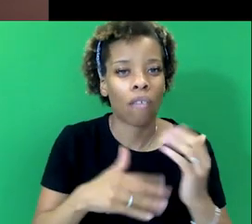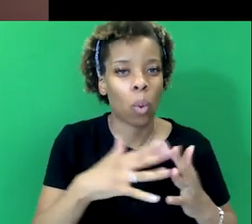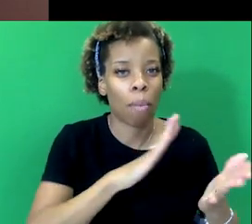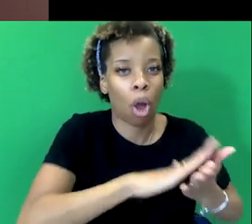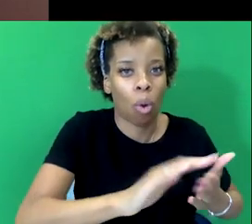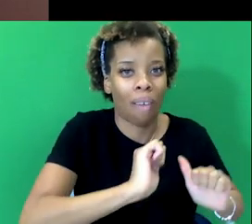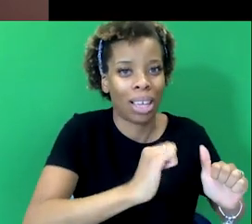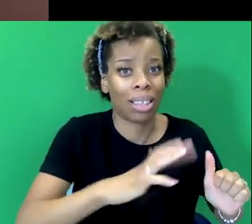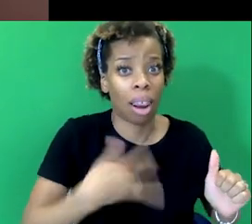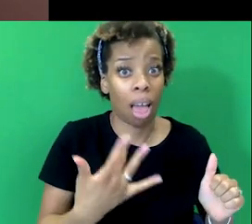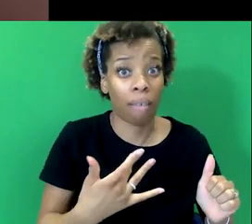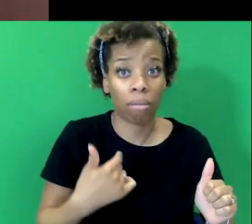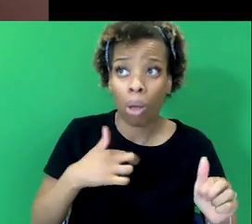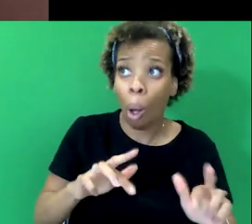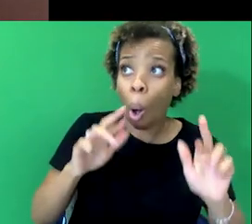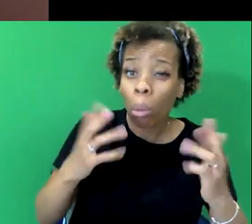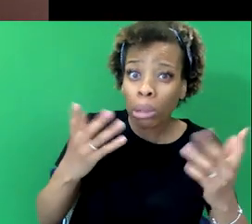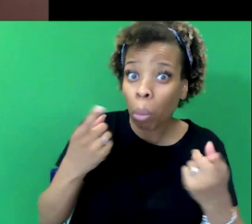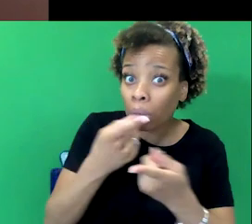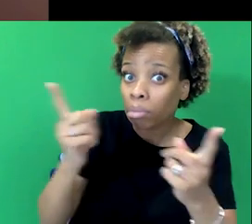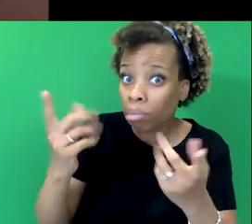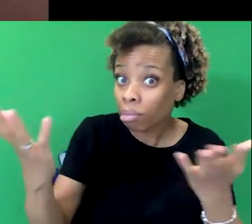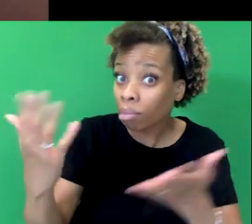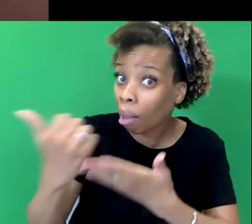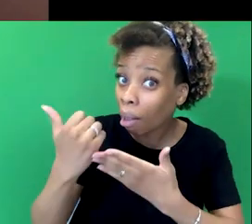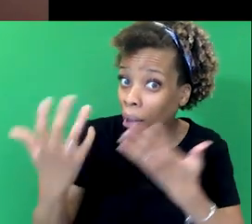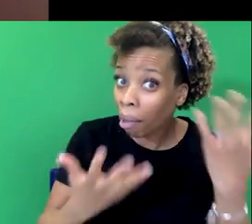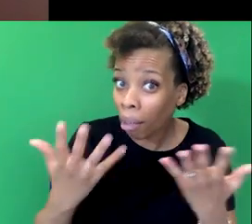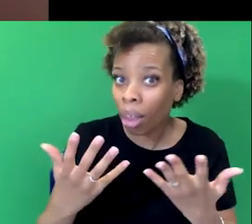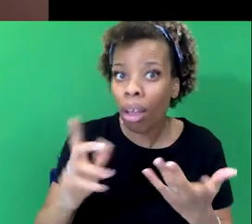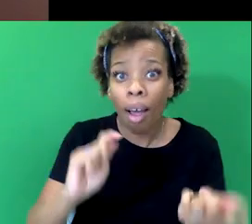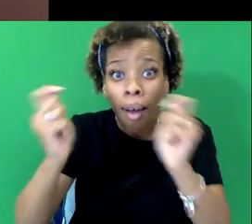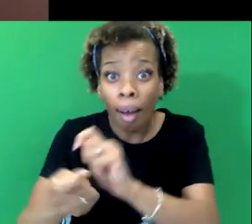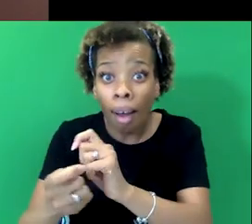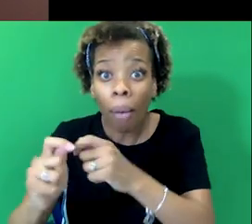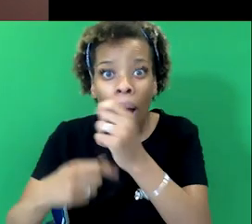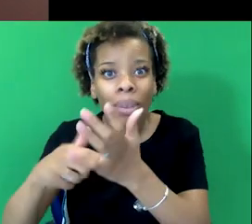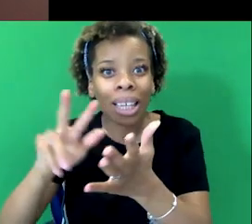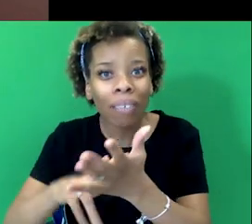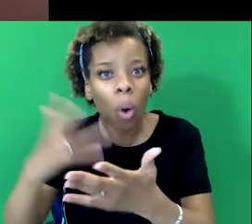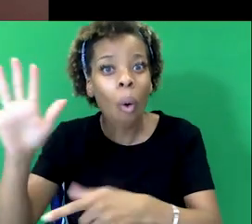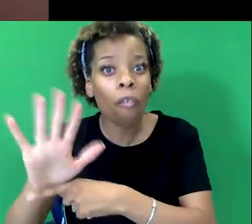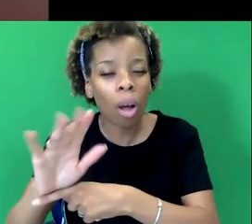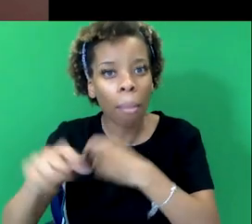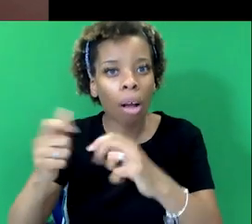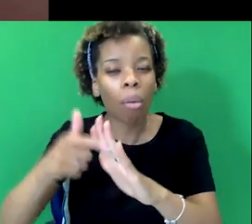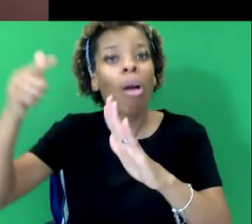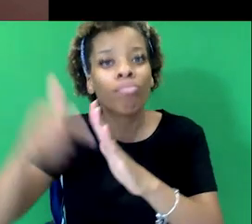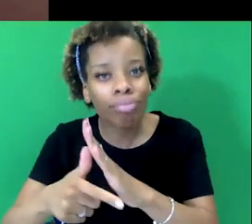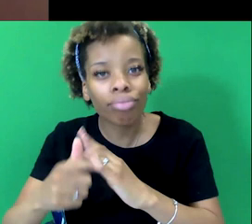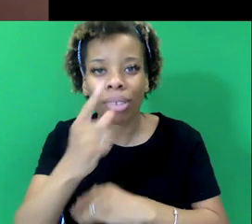somebody somewhere, big hint, might transfer it to a sort of TV or film. But in a way, that's